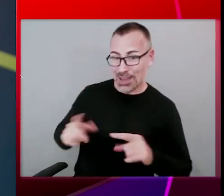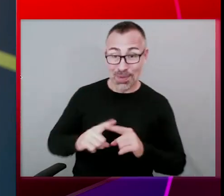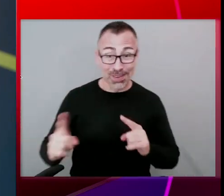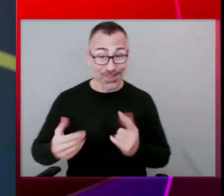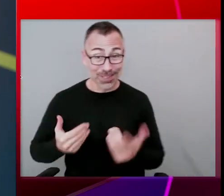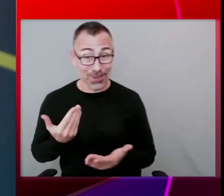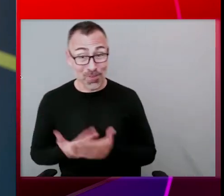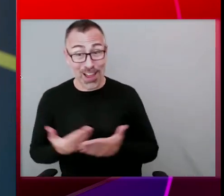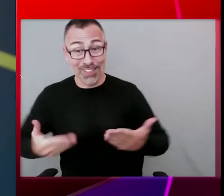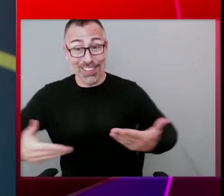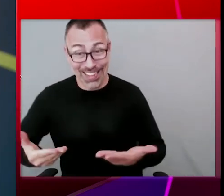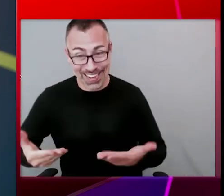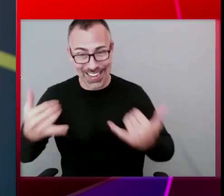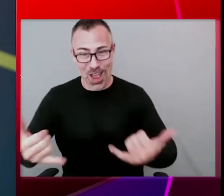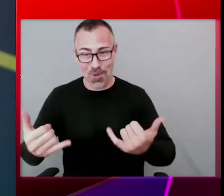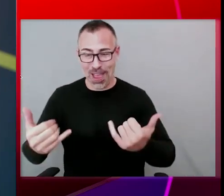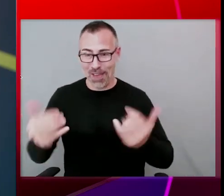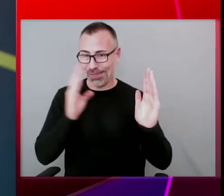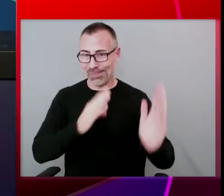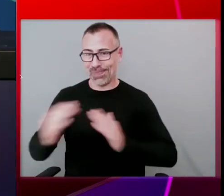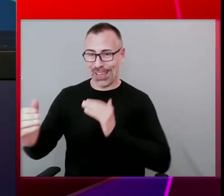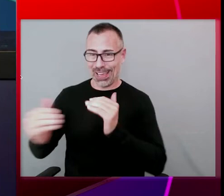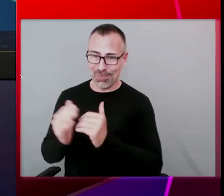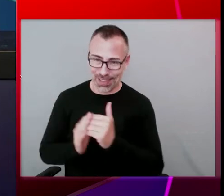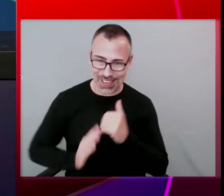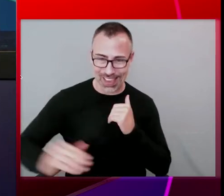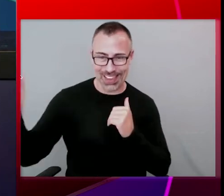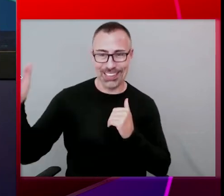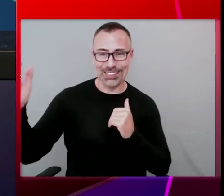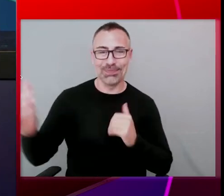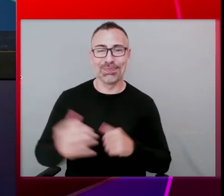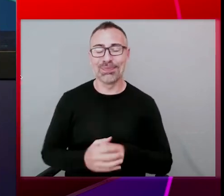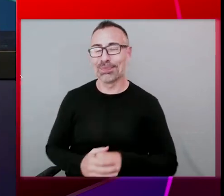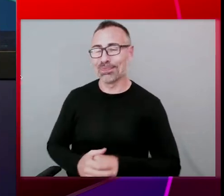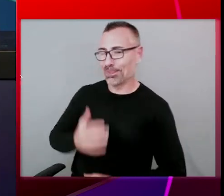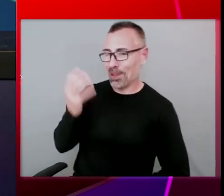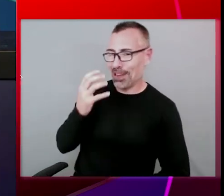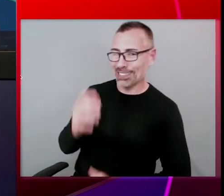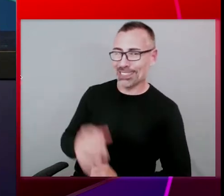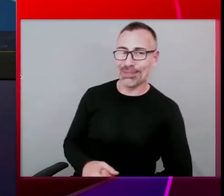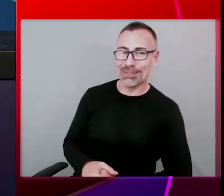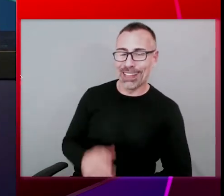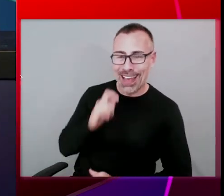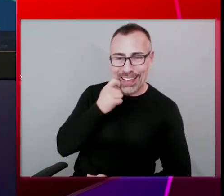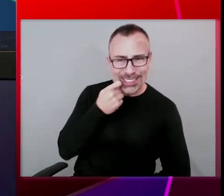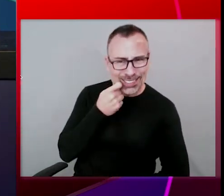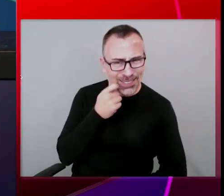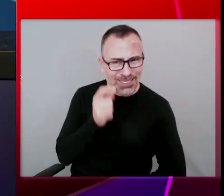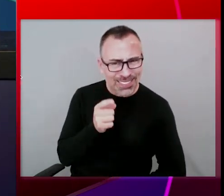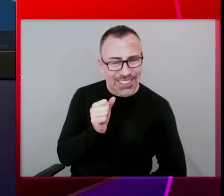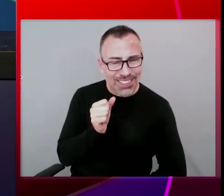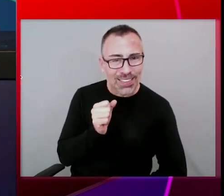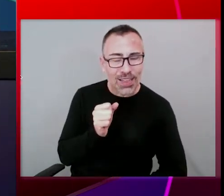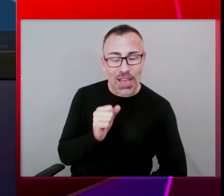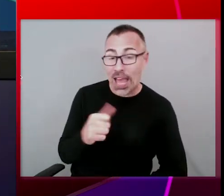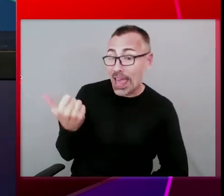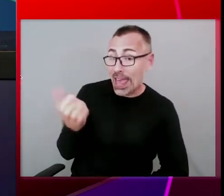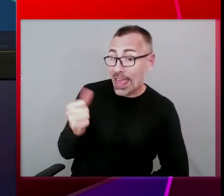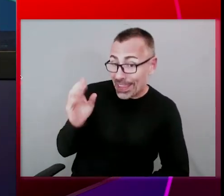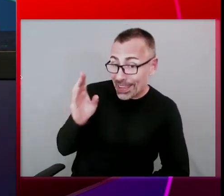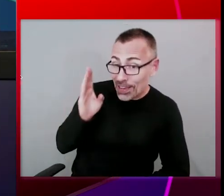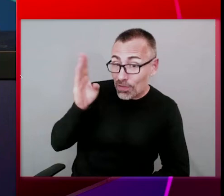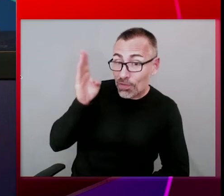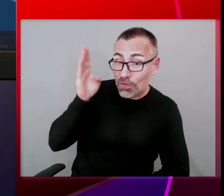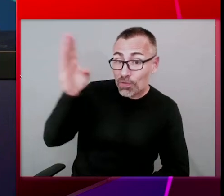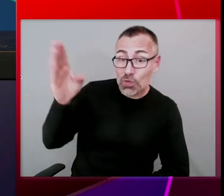need to plan beyond getting here. Awesome. Yeah, this is cool. Yeah. So, are any future art installations being